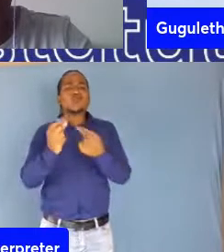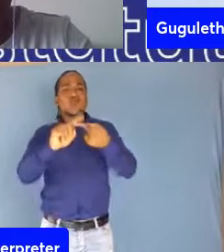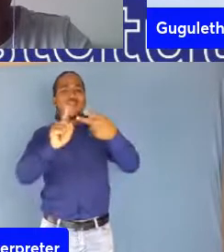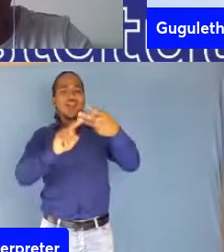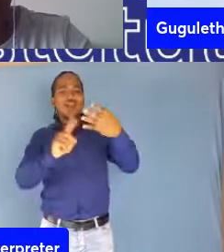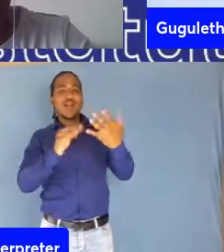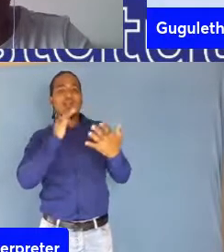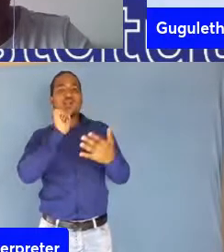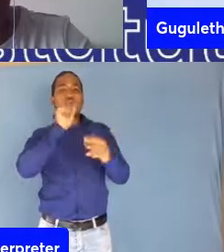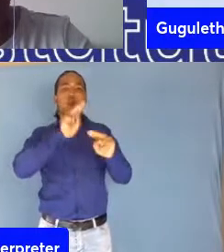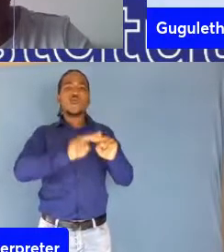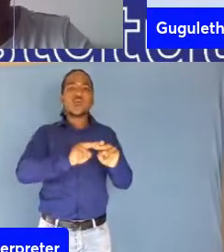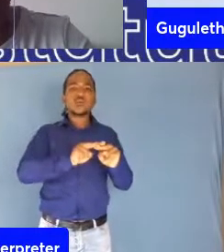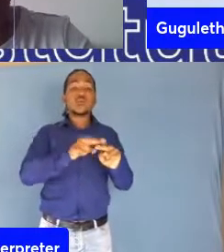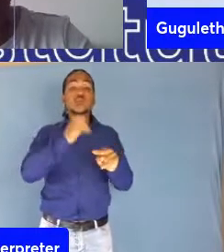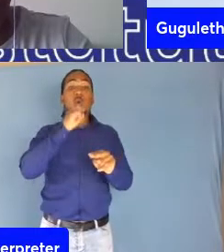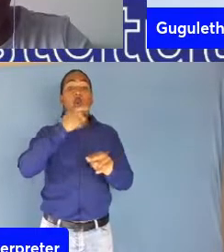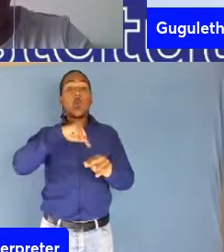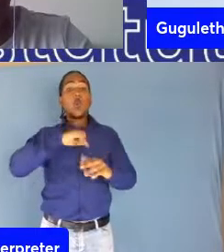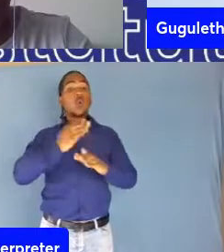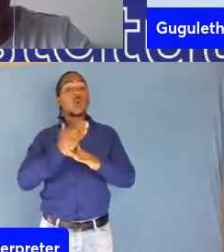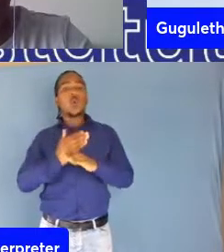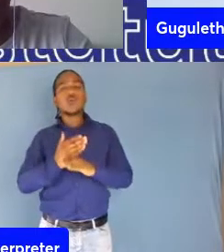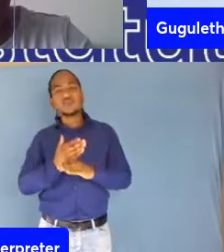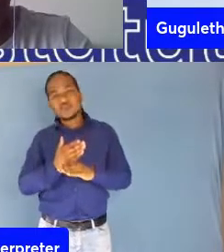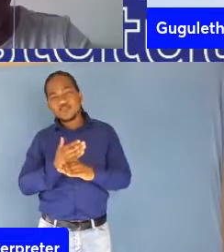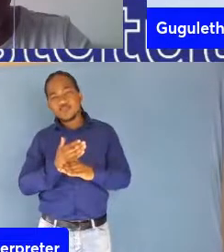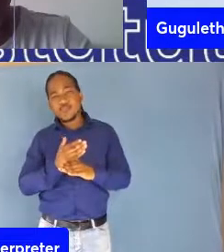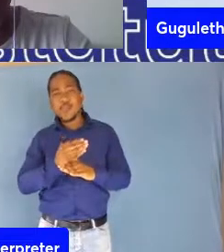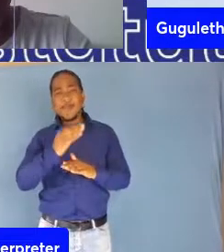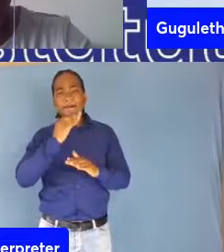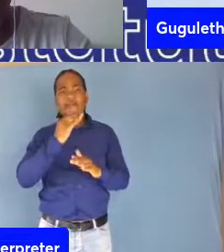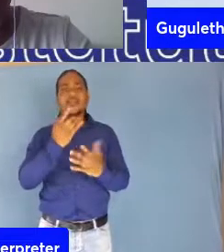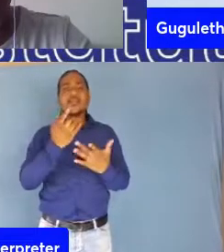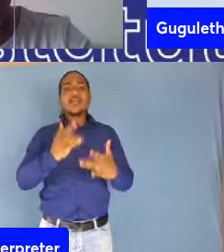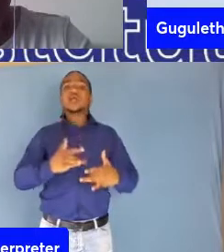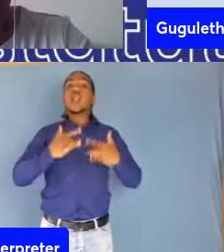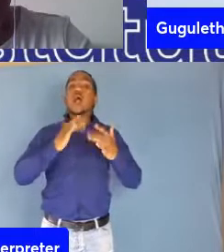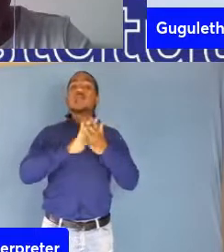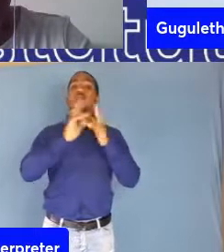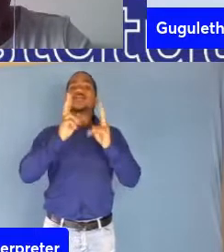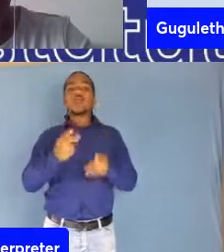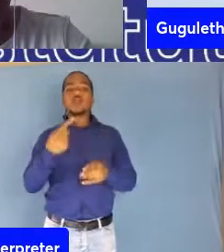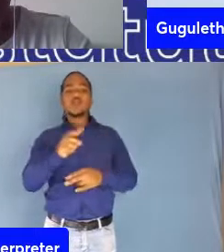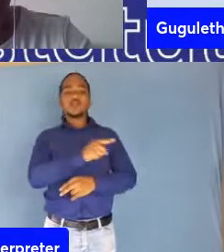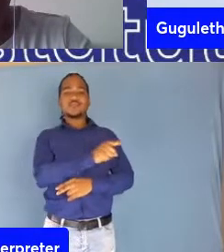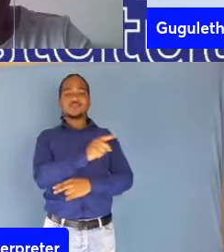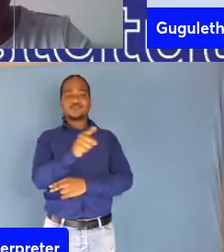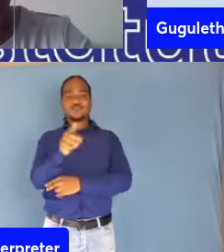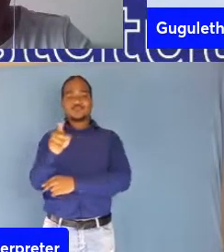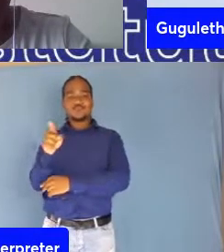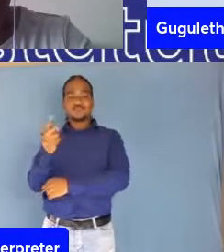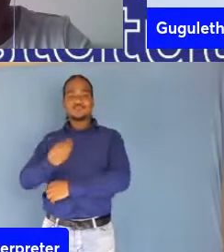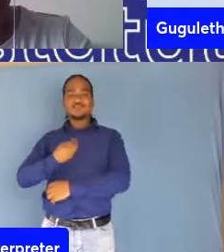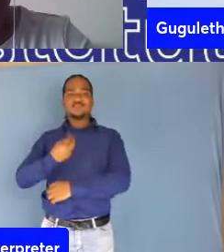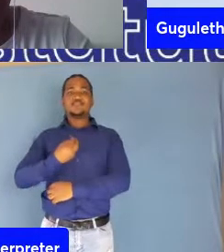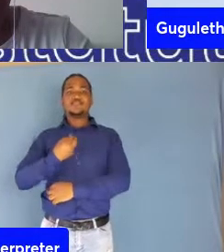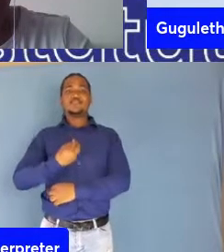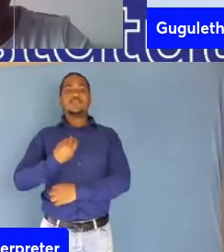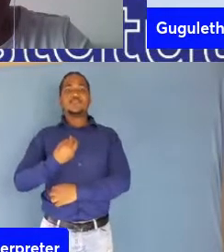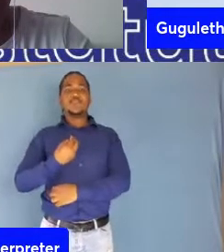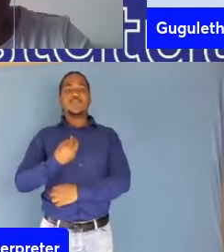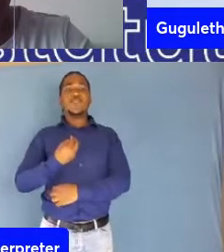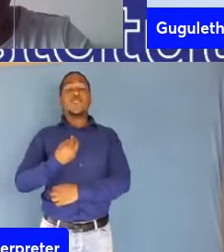therefore, is sometimes life and death for those young girls. So something as simple